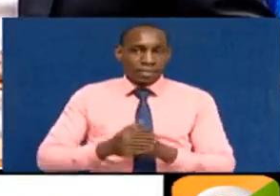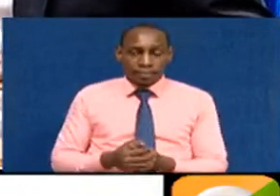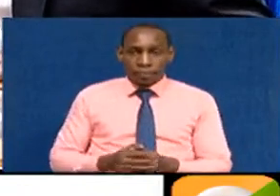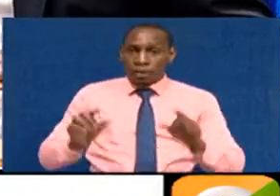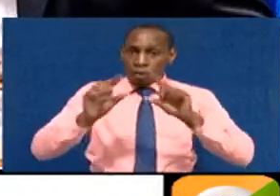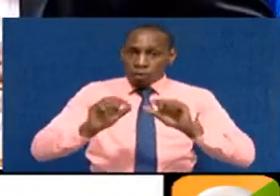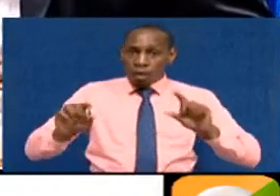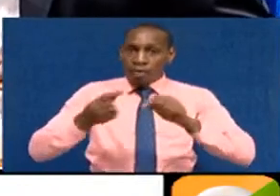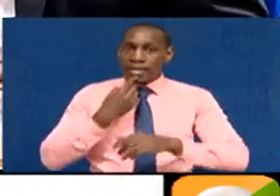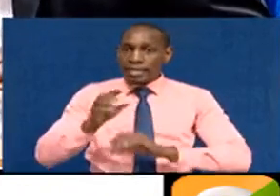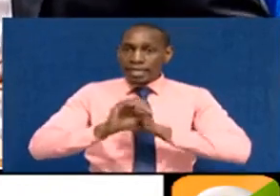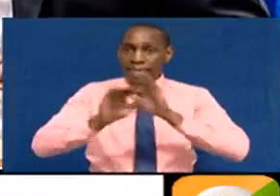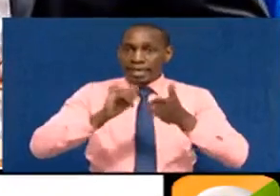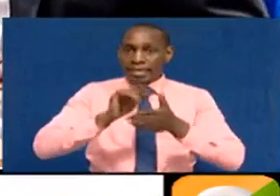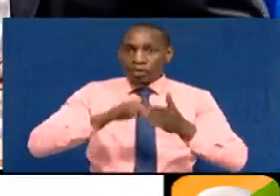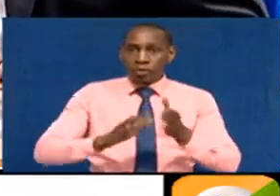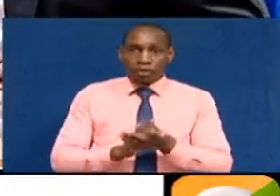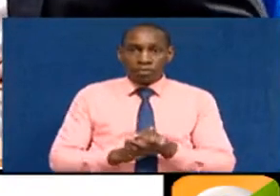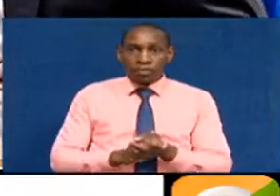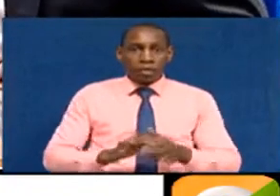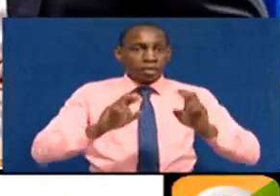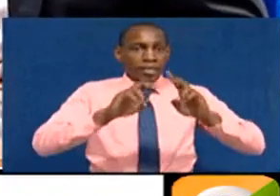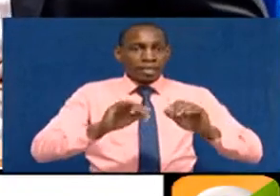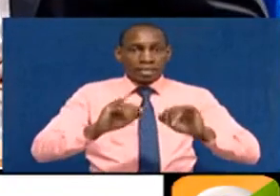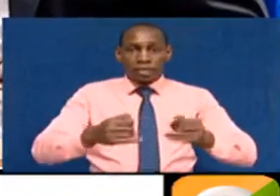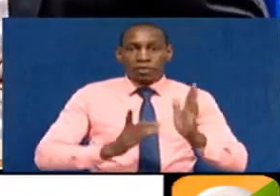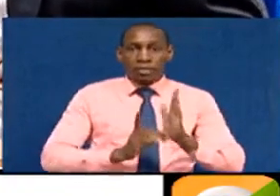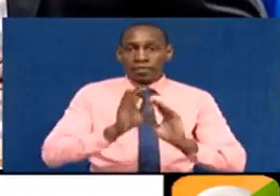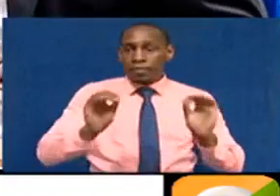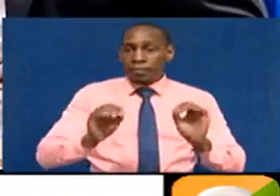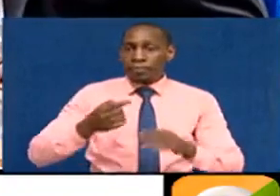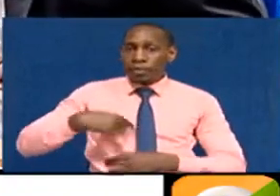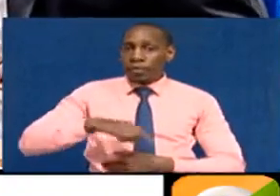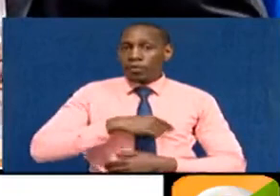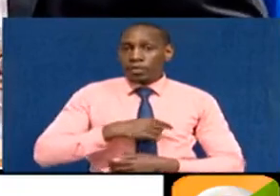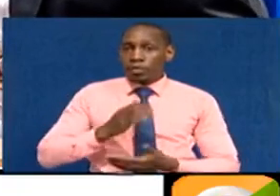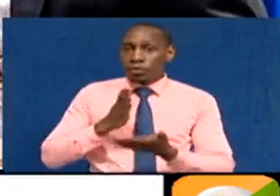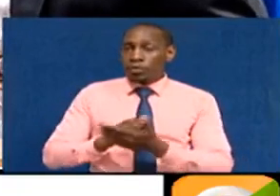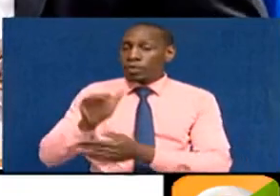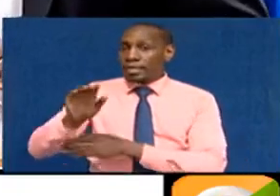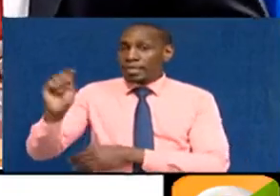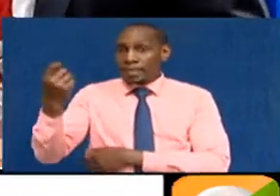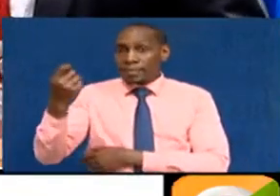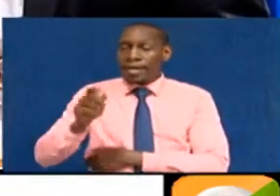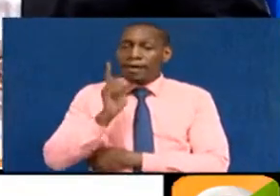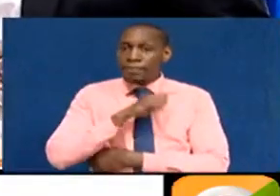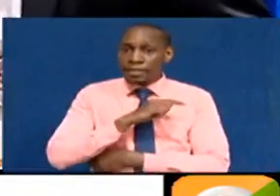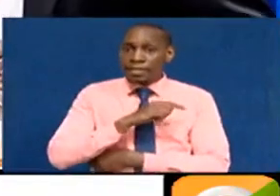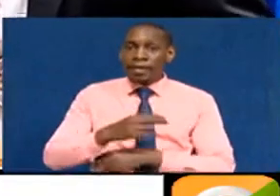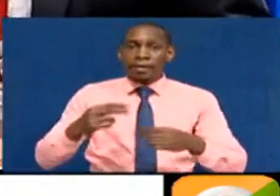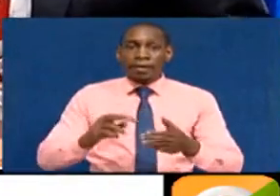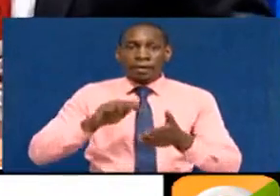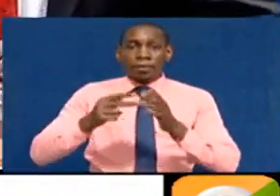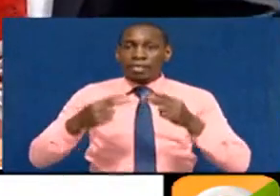said clearly, we are not going to look for fresh development. We are going to ask the president to complete the